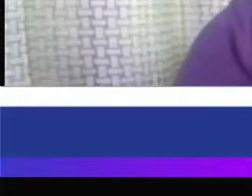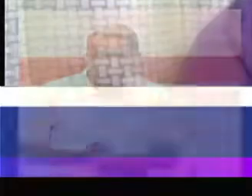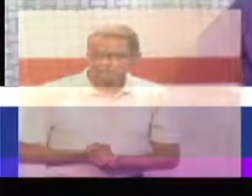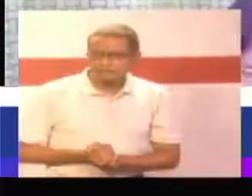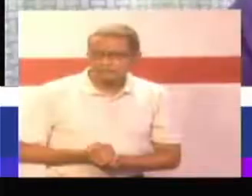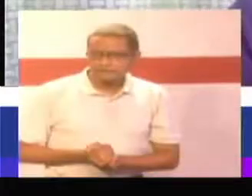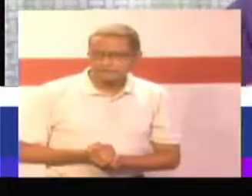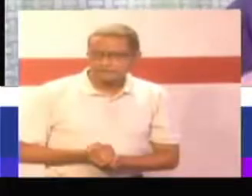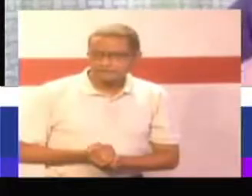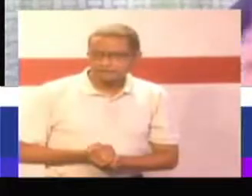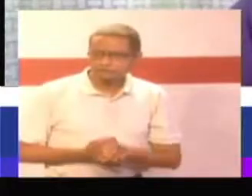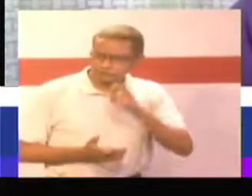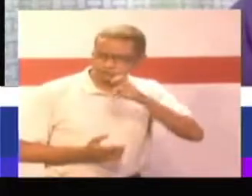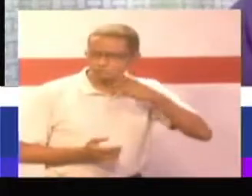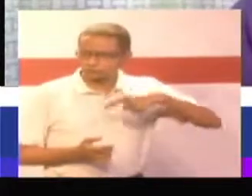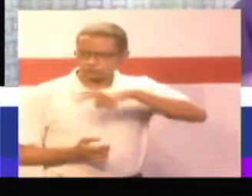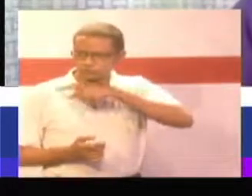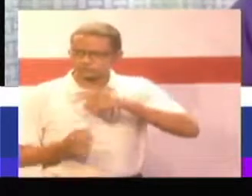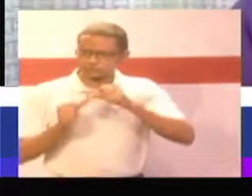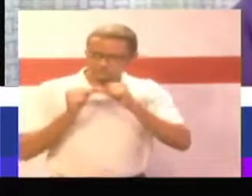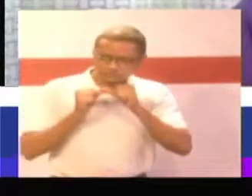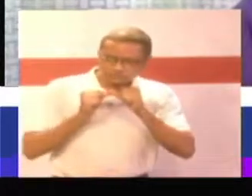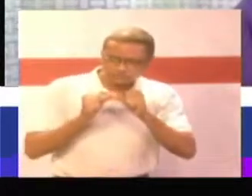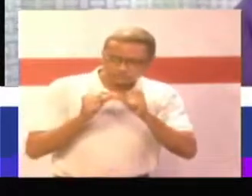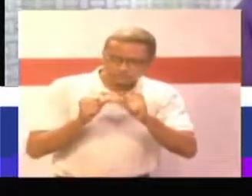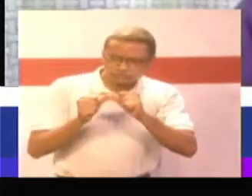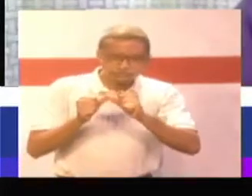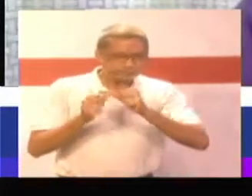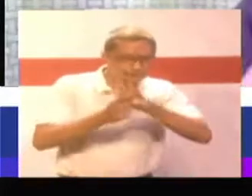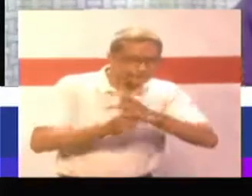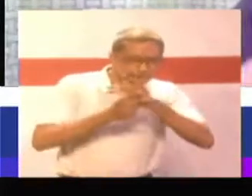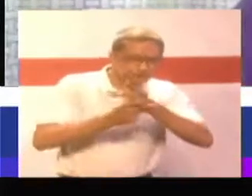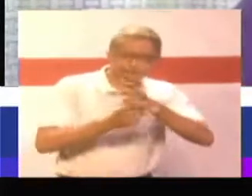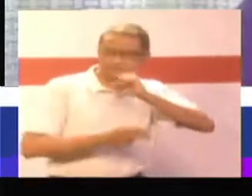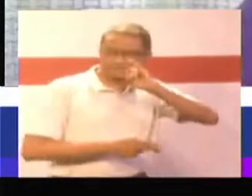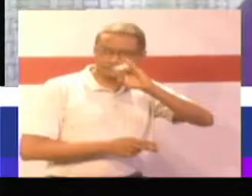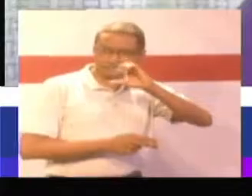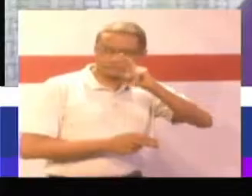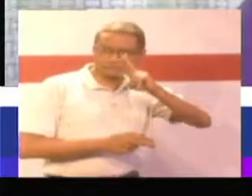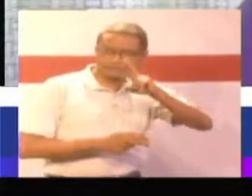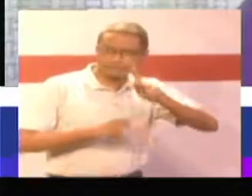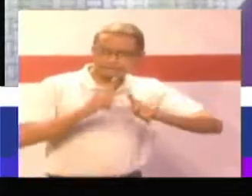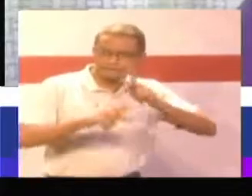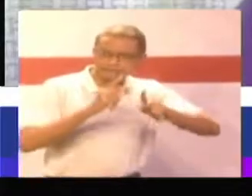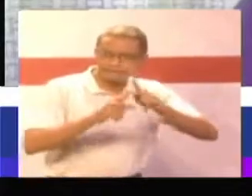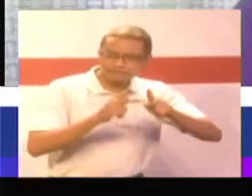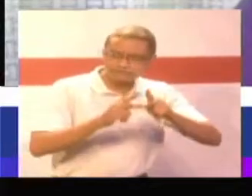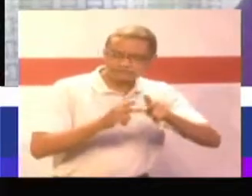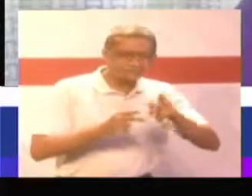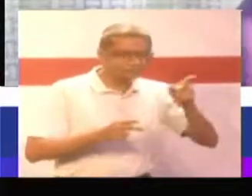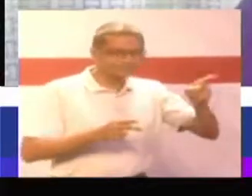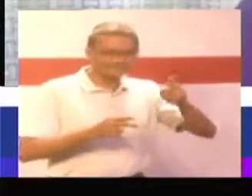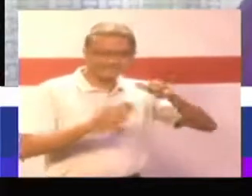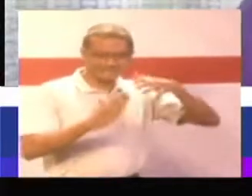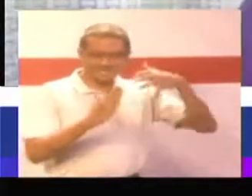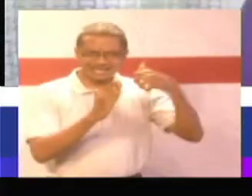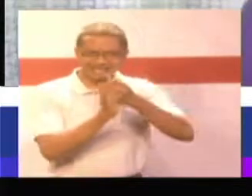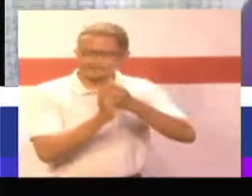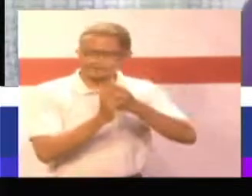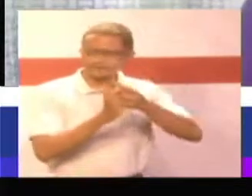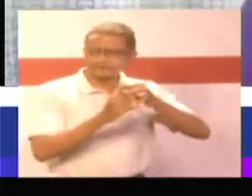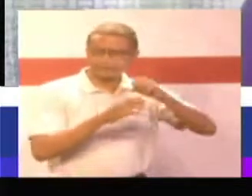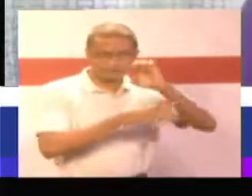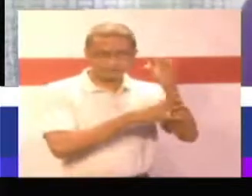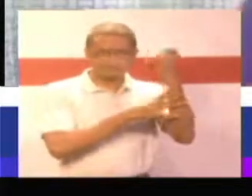to continue treating ICU patients at the accident and emergency wards? And has any consideration